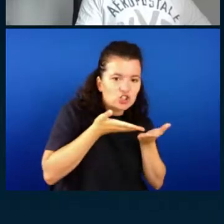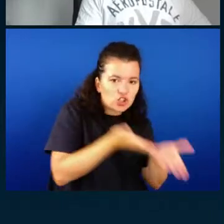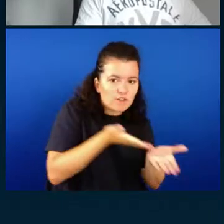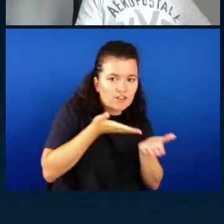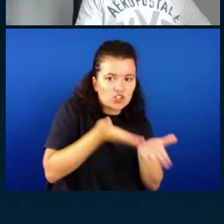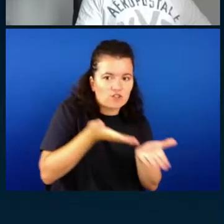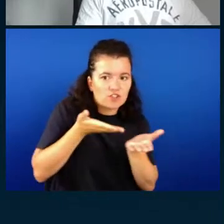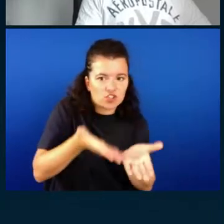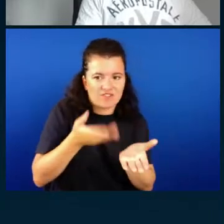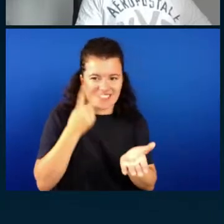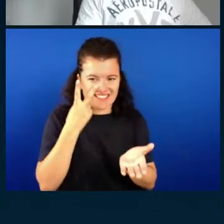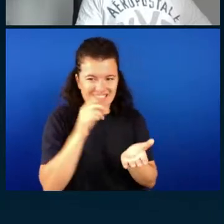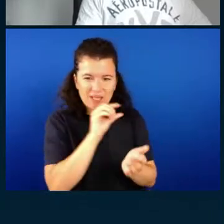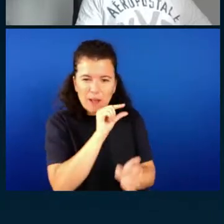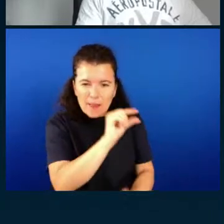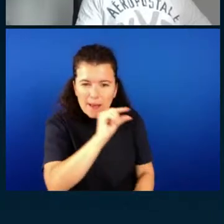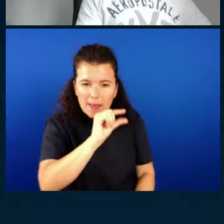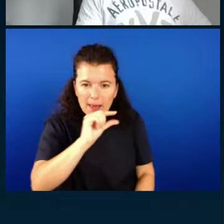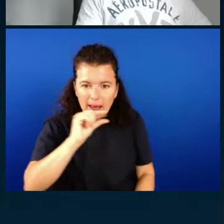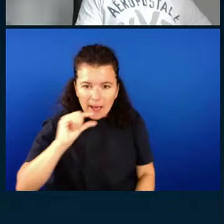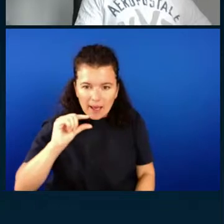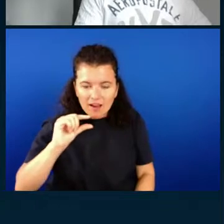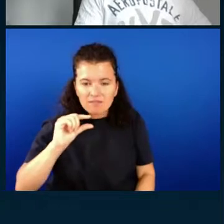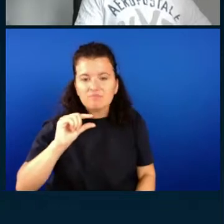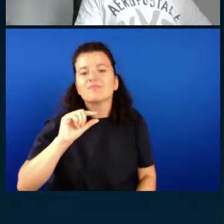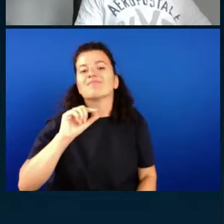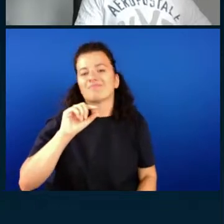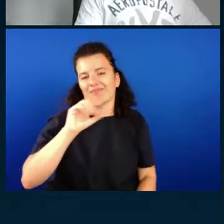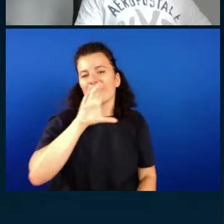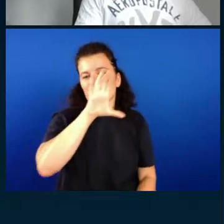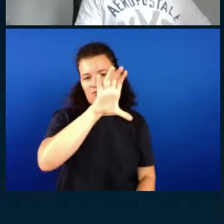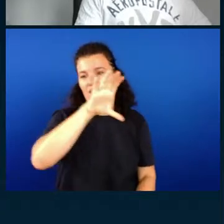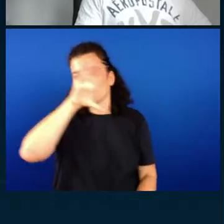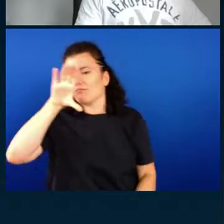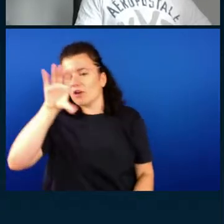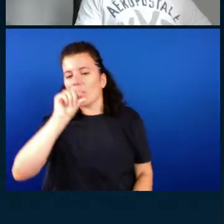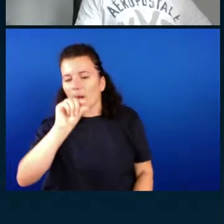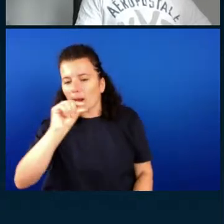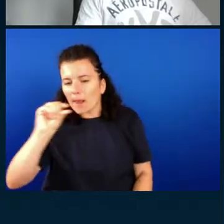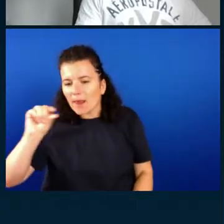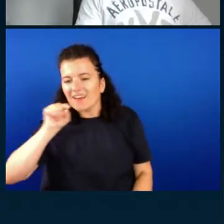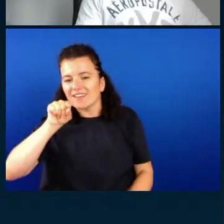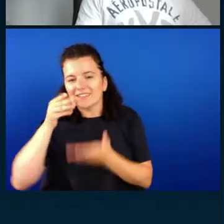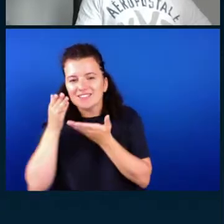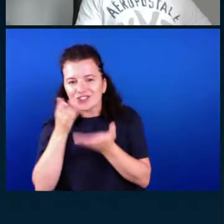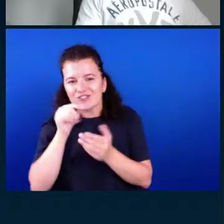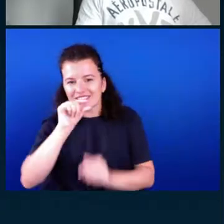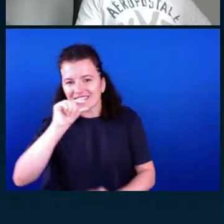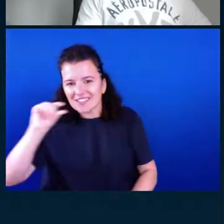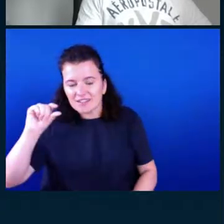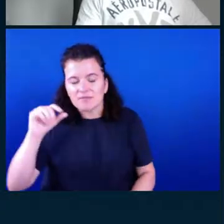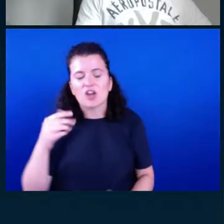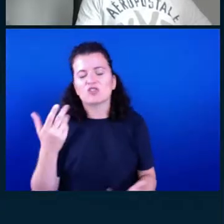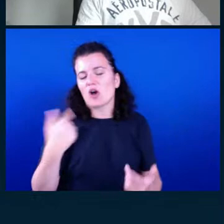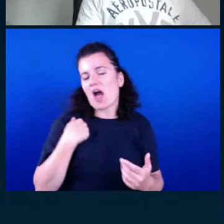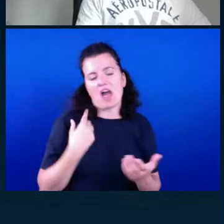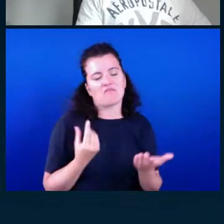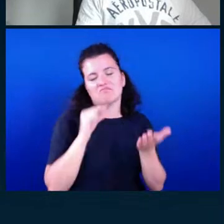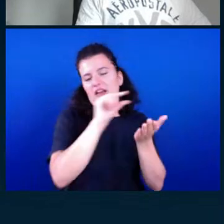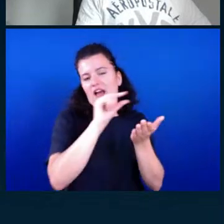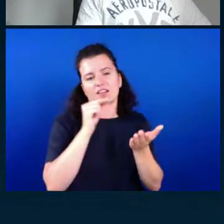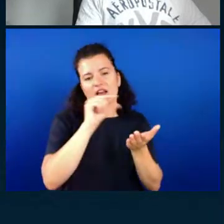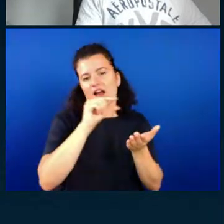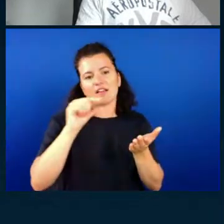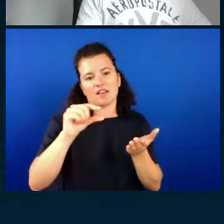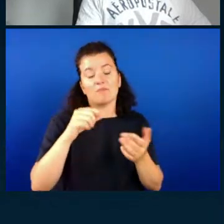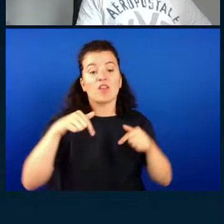services, I could have only pipeline service in some cases, and boards, etc. But in this presentation and demo, we are going to look